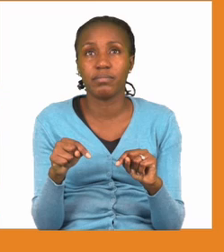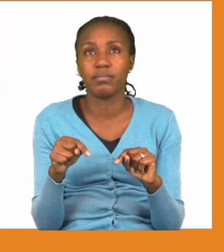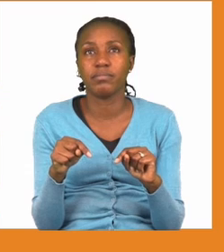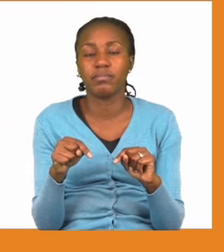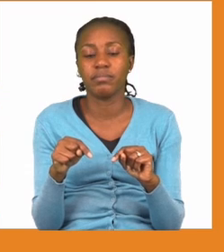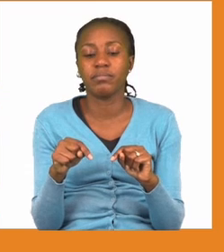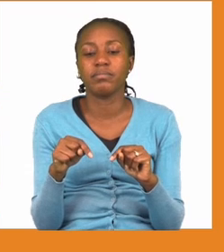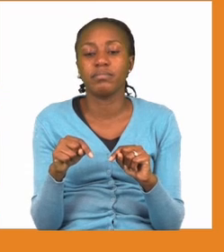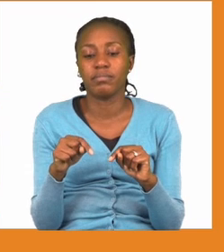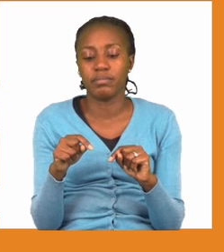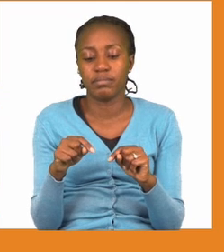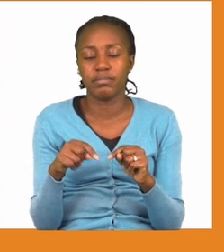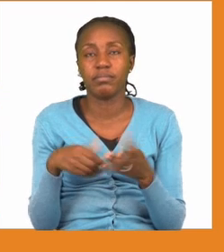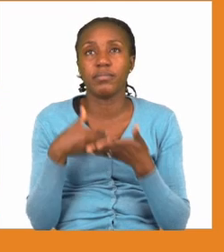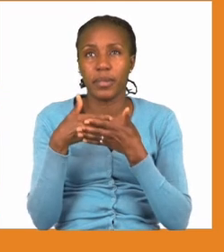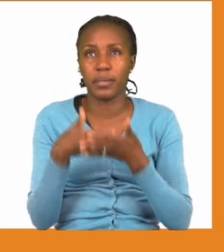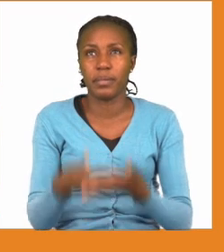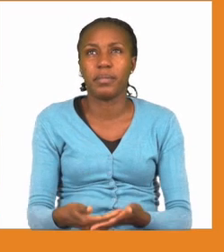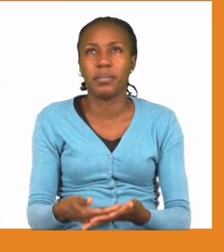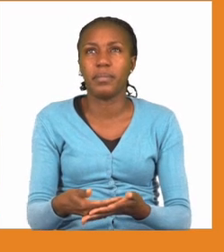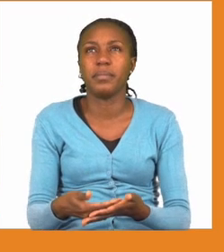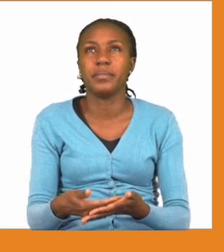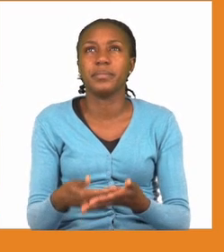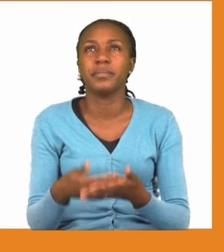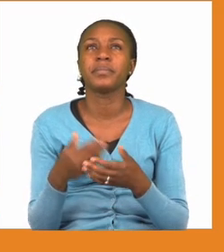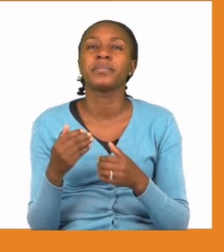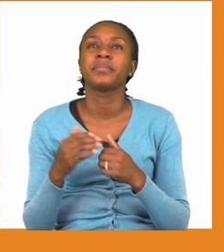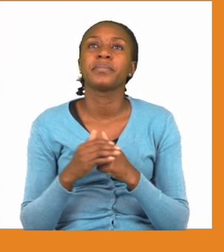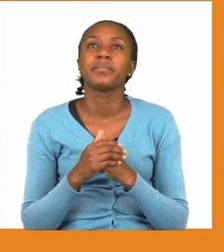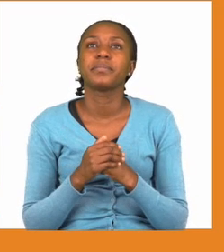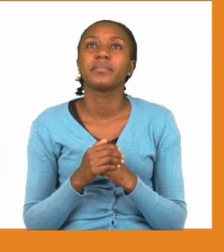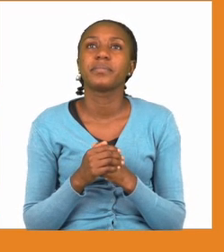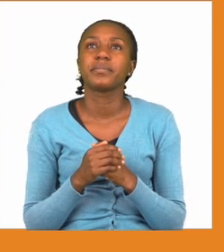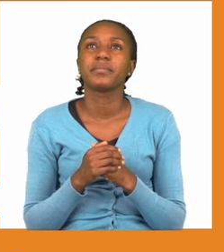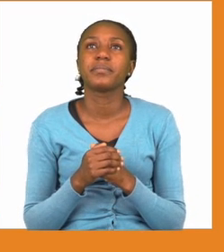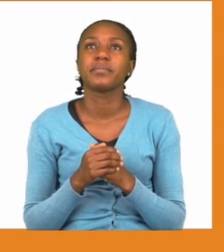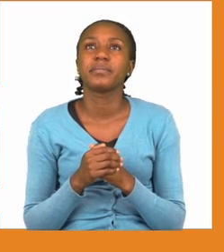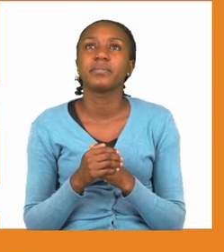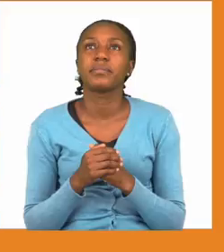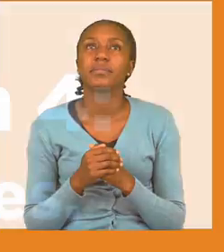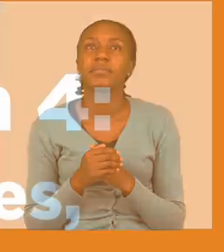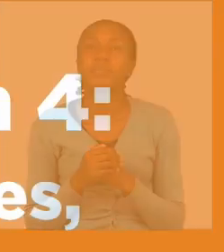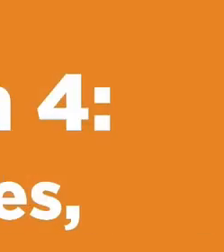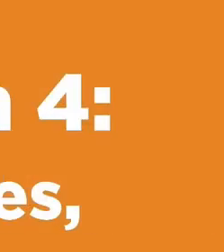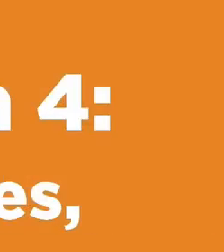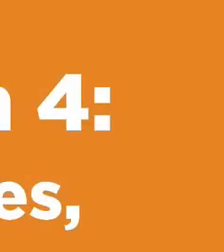present tense and mass.